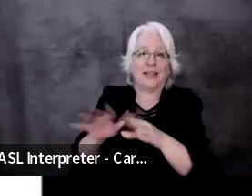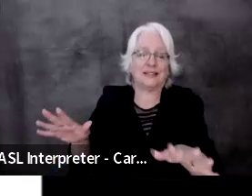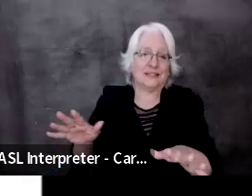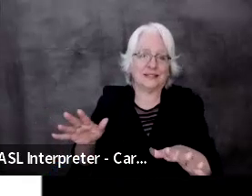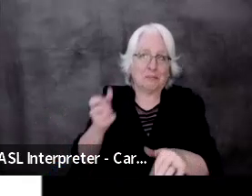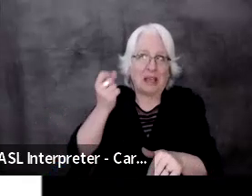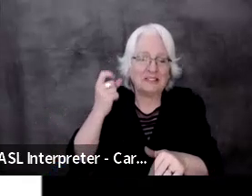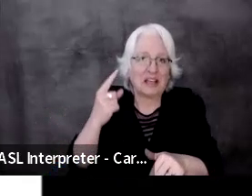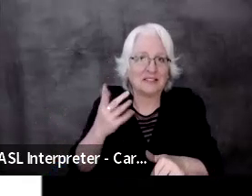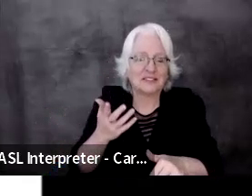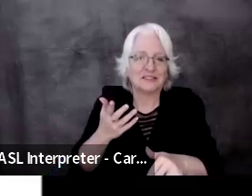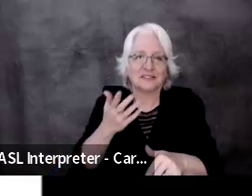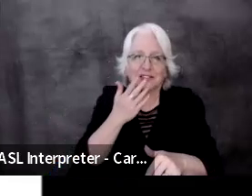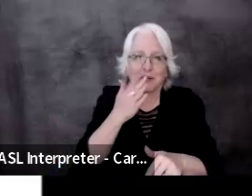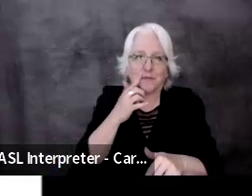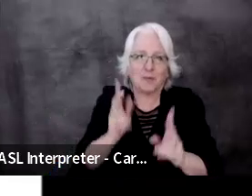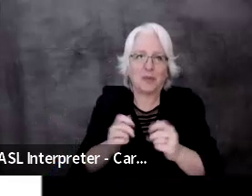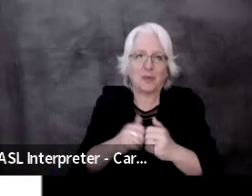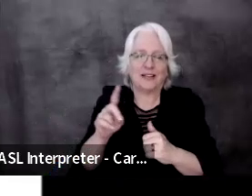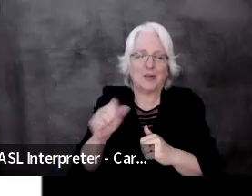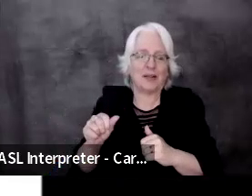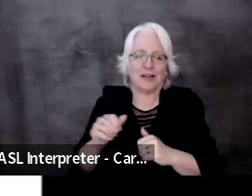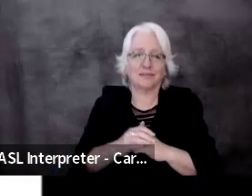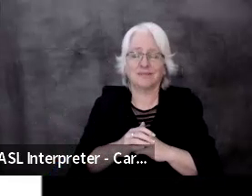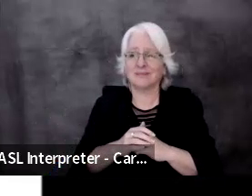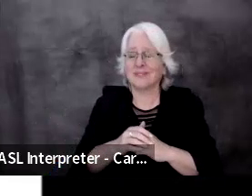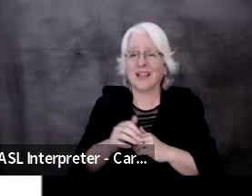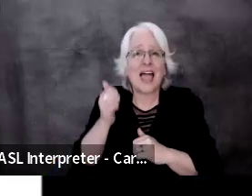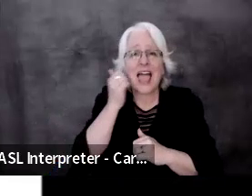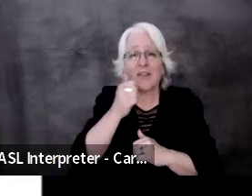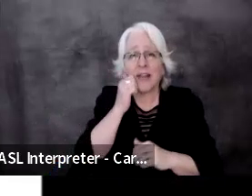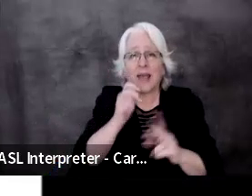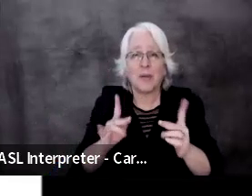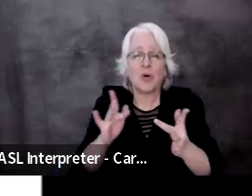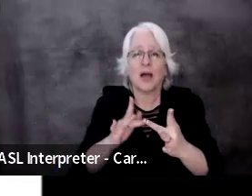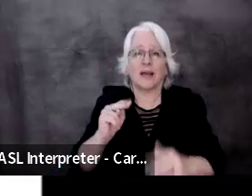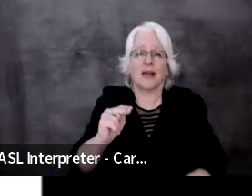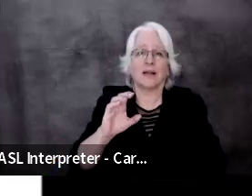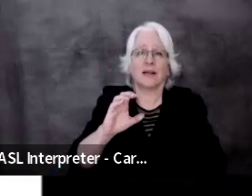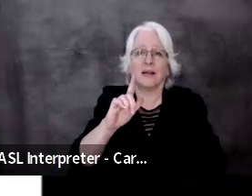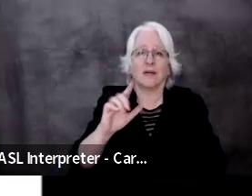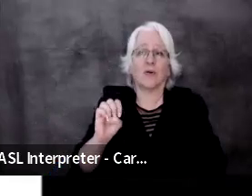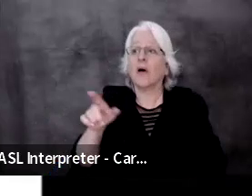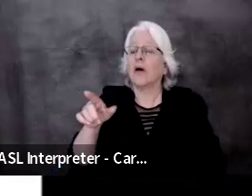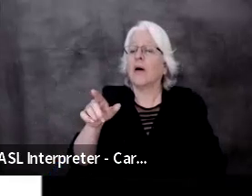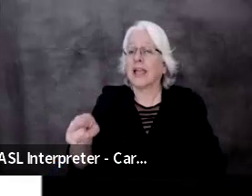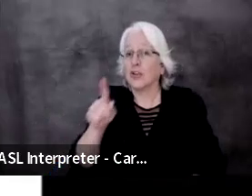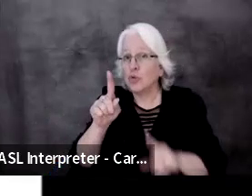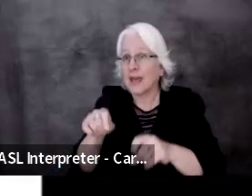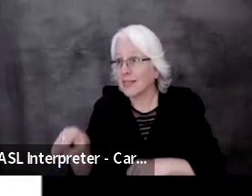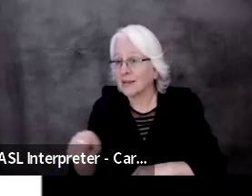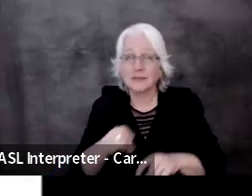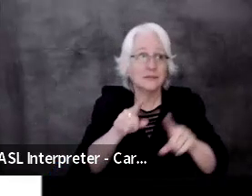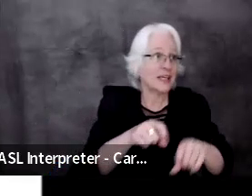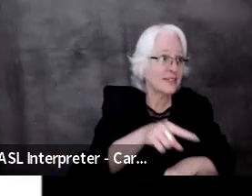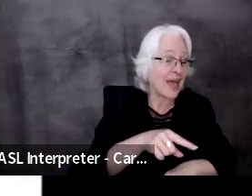people every day are contacting Nickel to say, you know, can you test this or can you test that? All